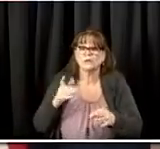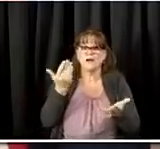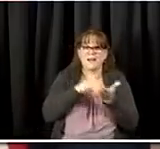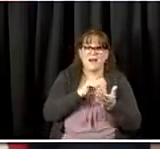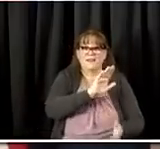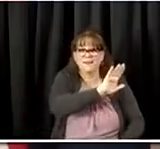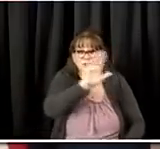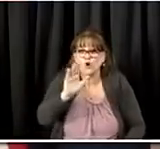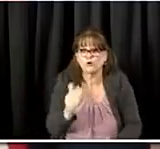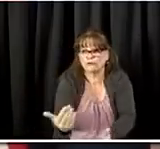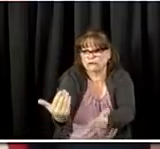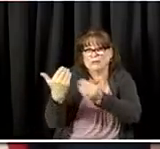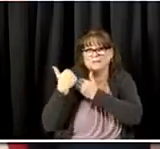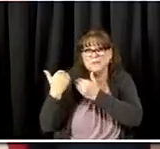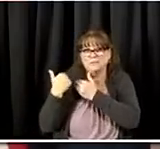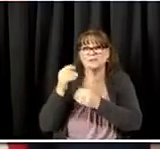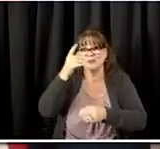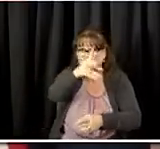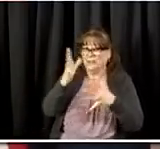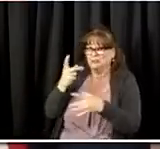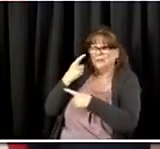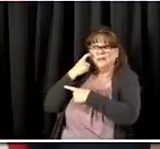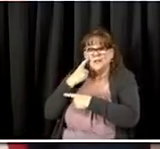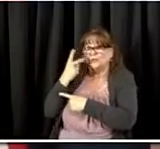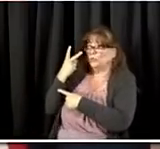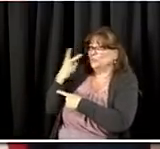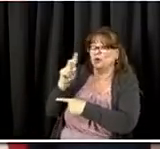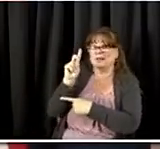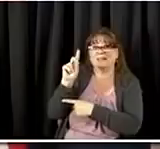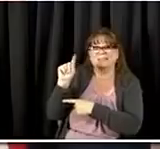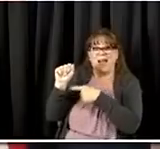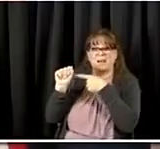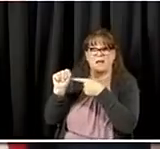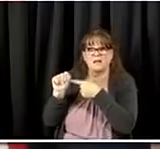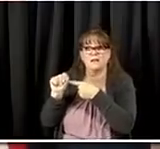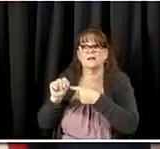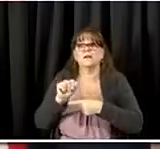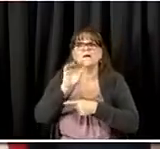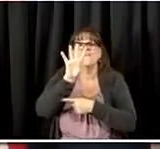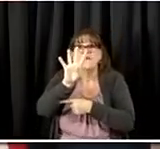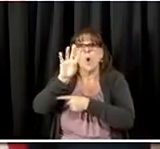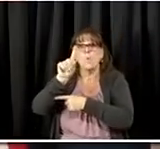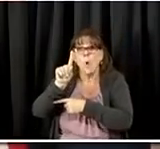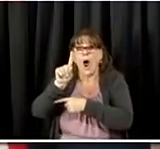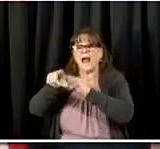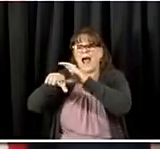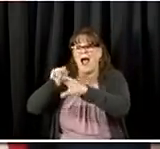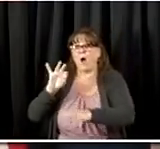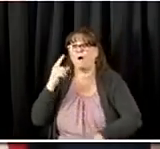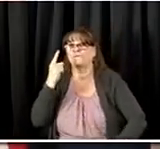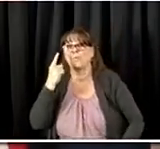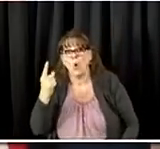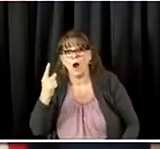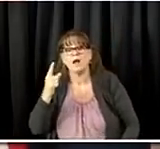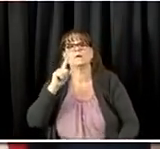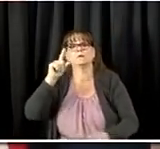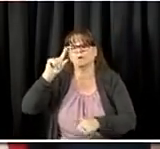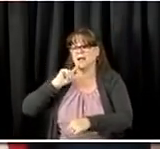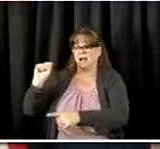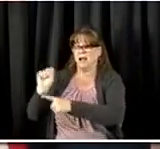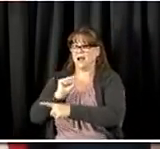in 41. People over 70, roughly 1 in 4, 1 in 5 need hospitalization. That